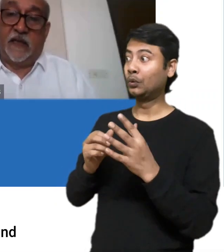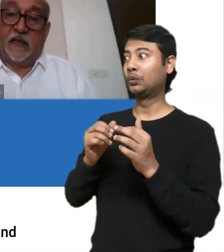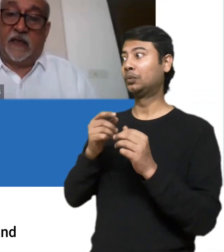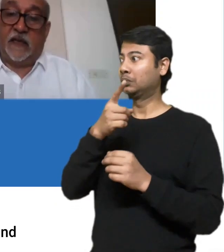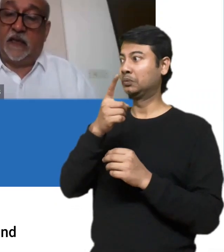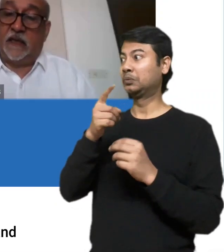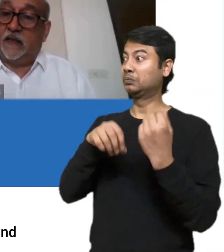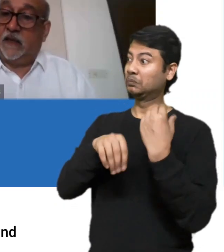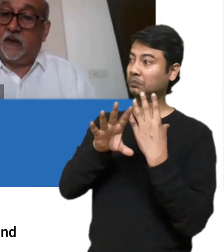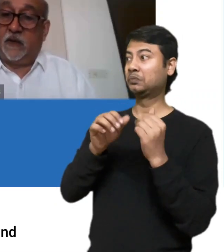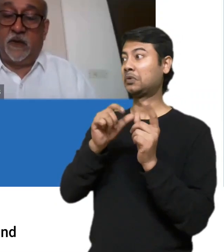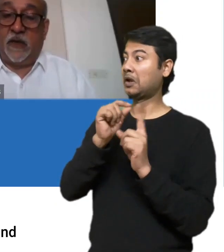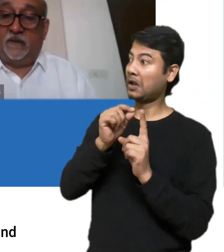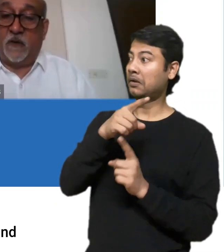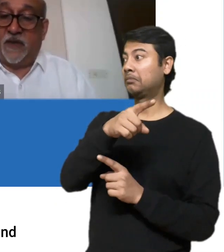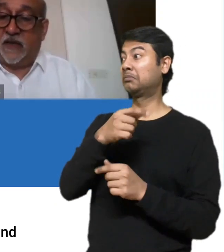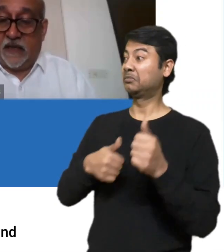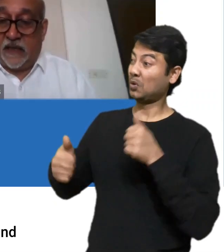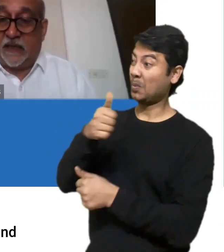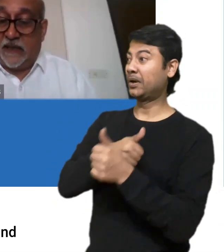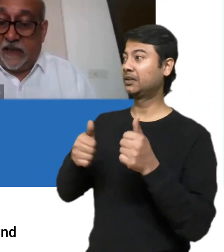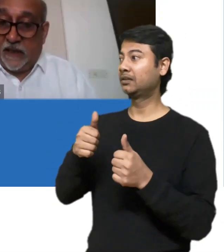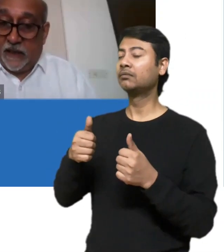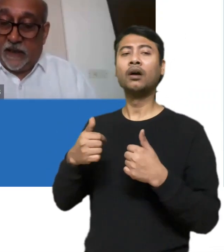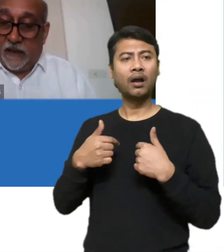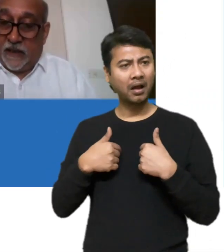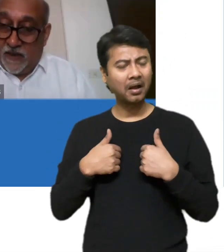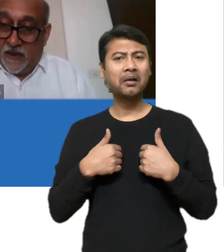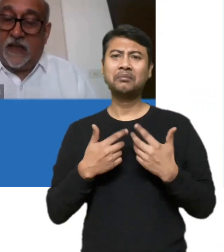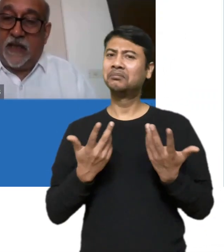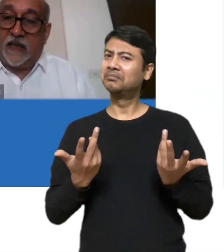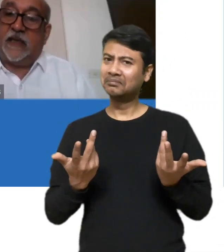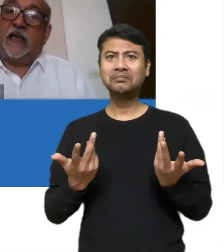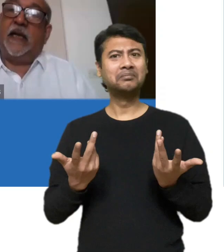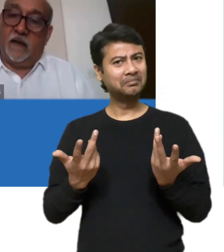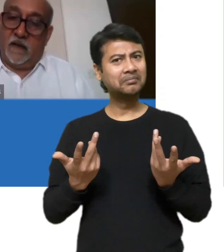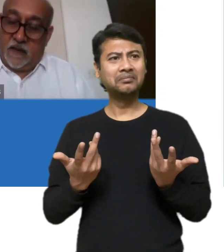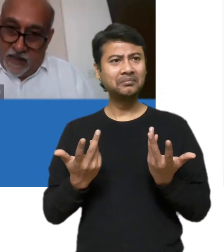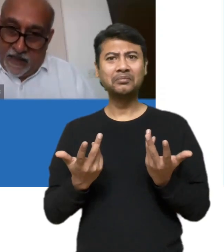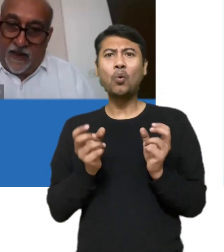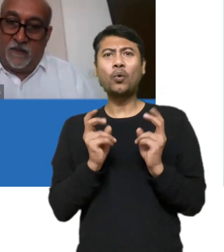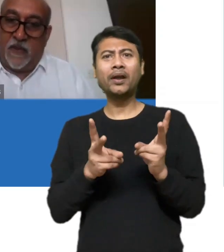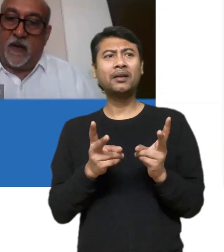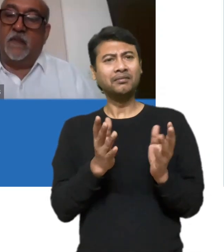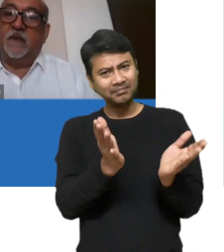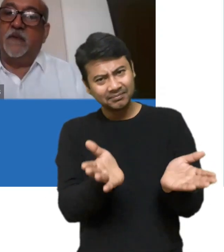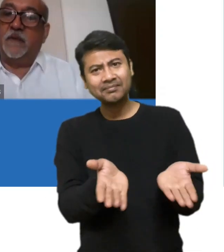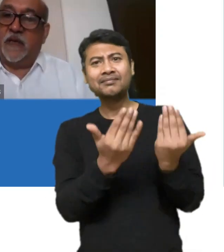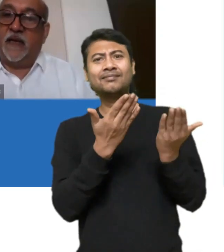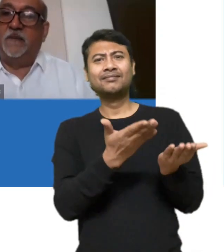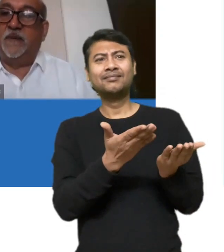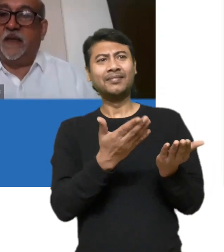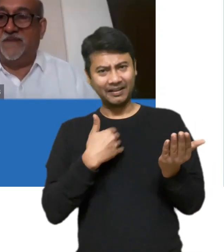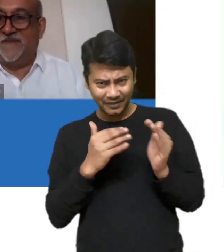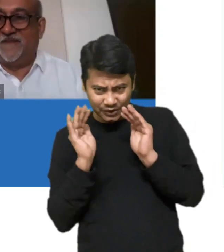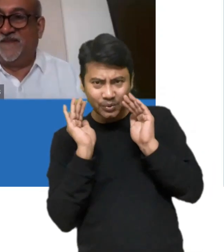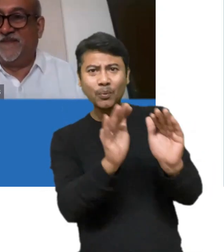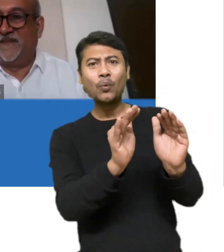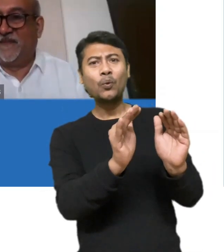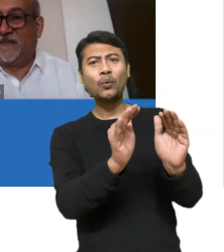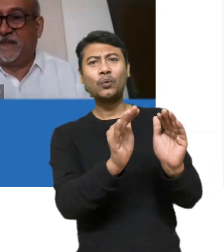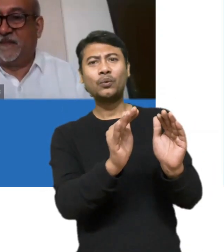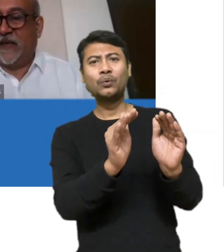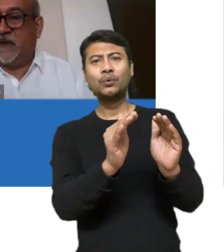service. You'll have competition. And I say, honestly, I say, let them come. We will help